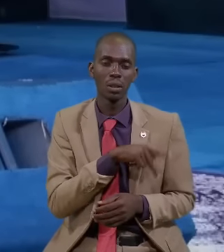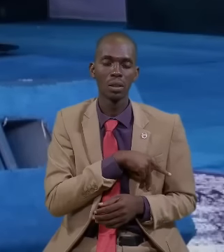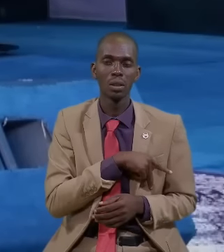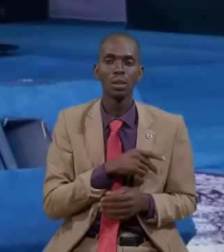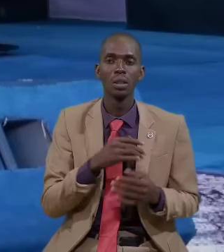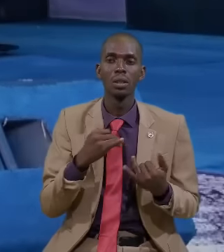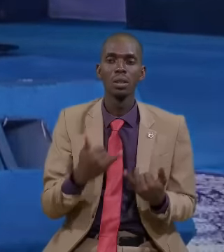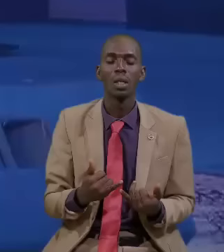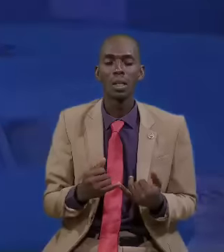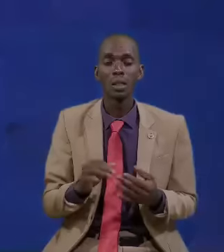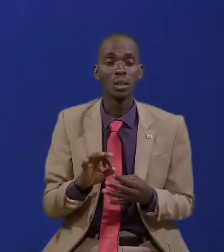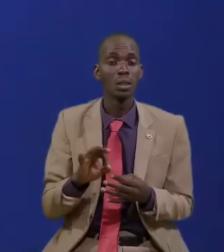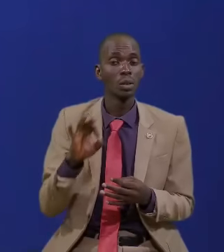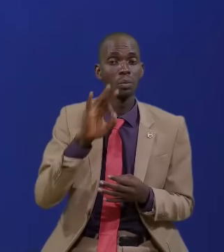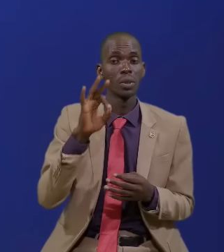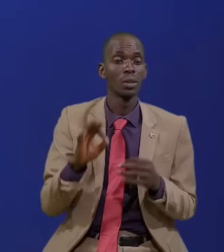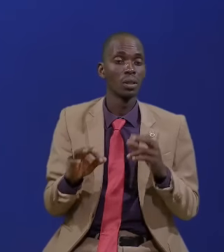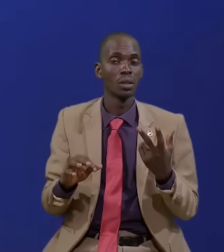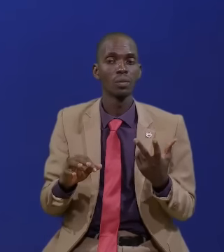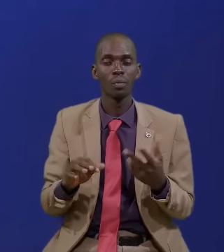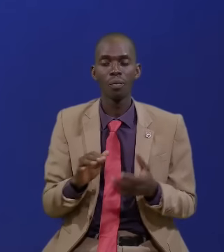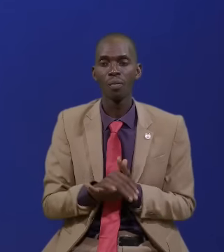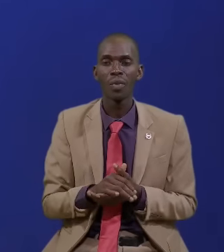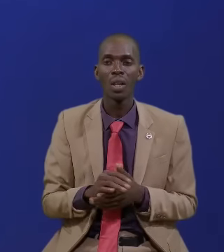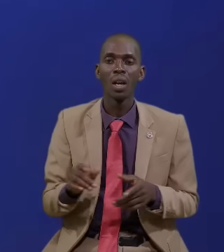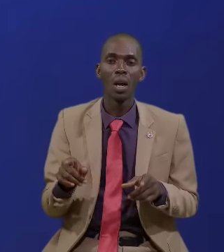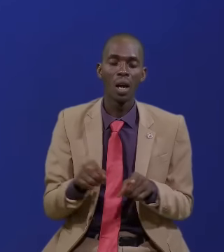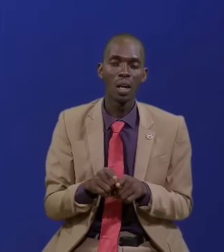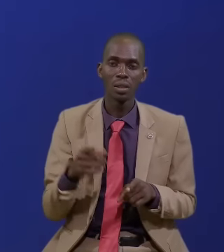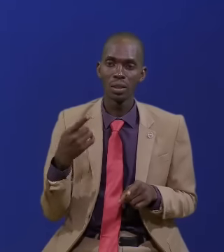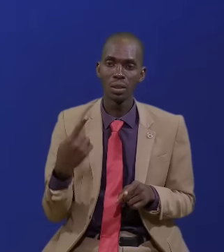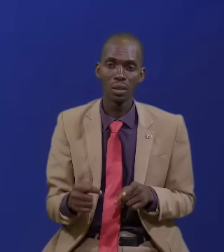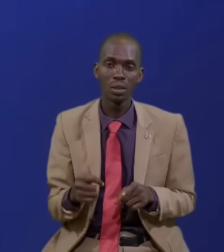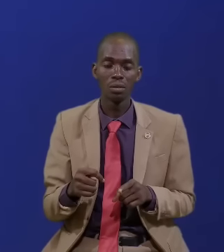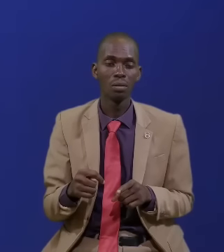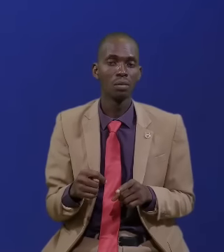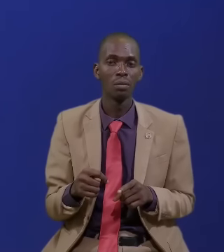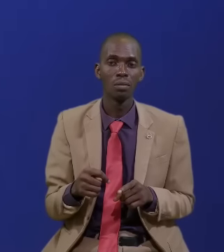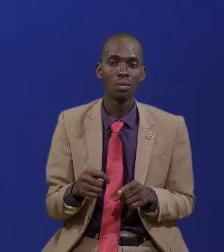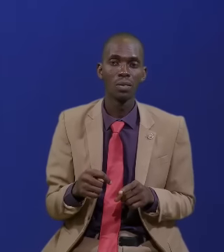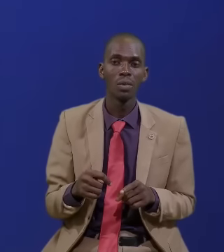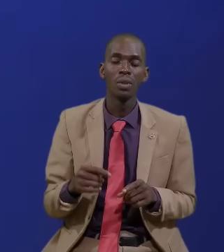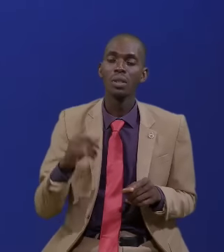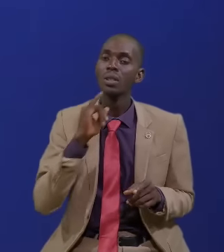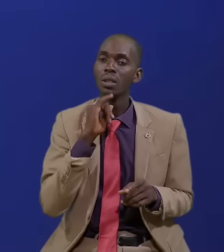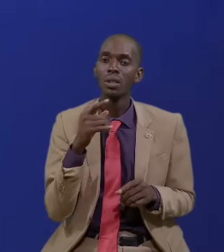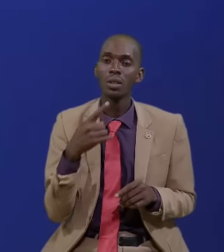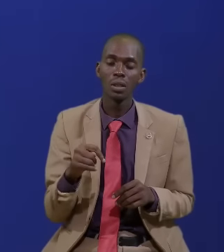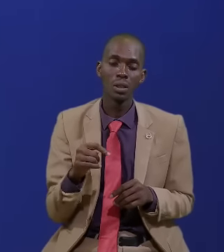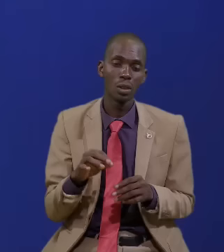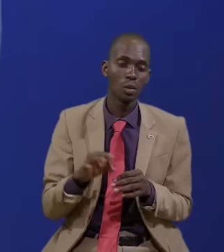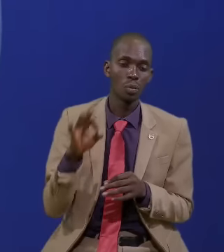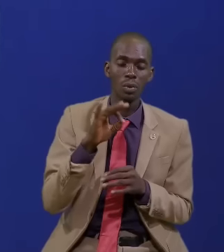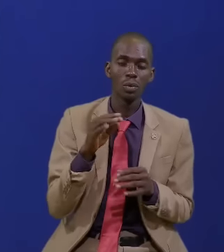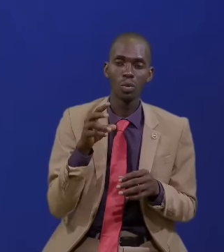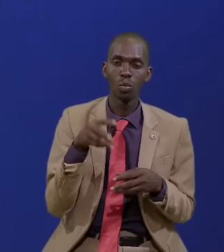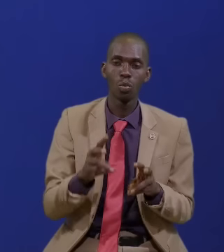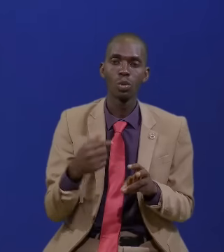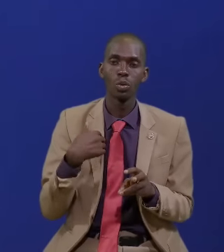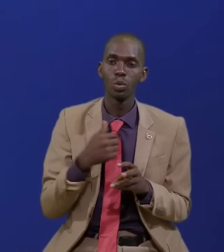the deep speaketh unto the deep, is the spirit by which we contact God. Our hands